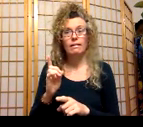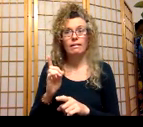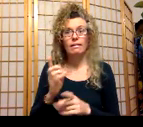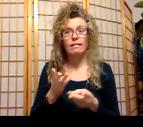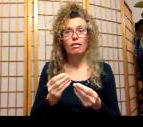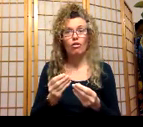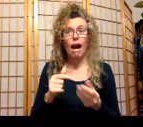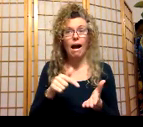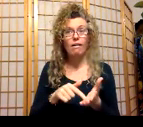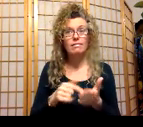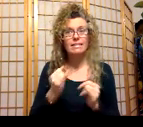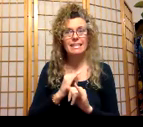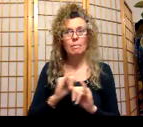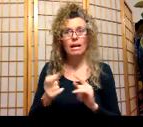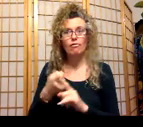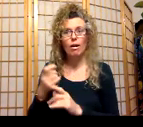the country.